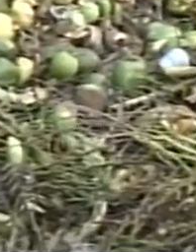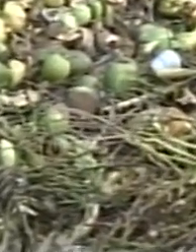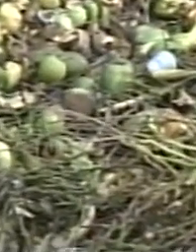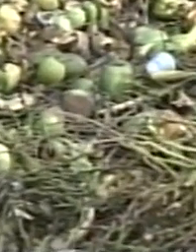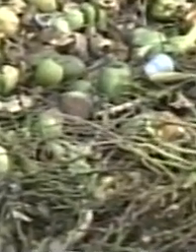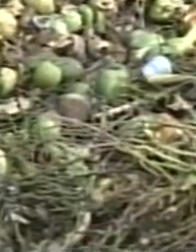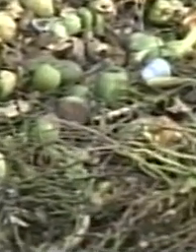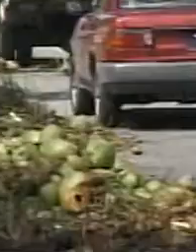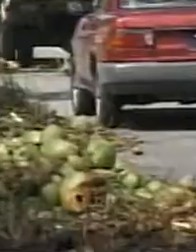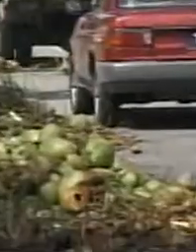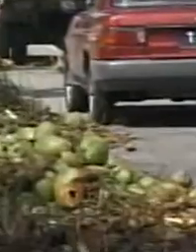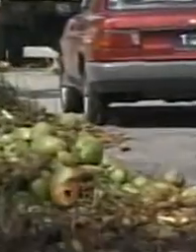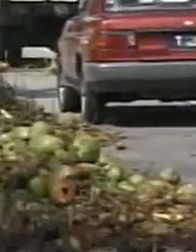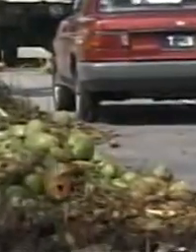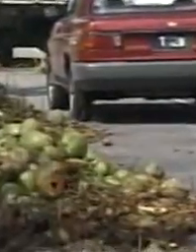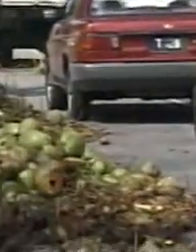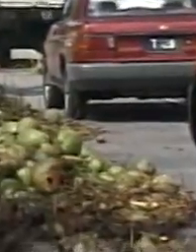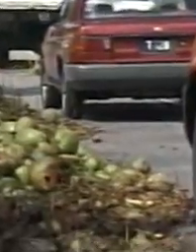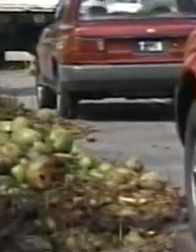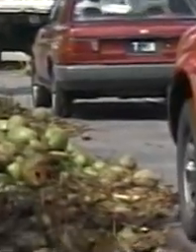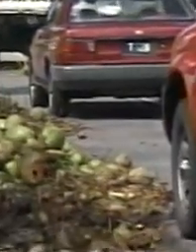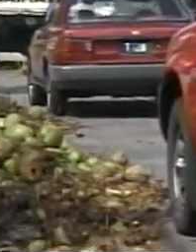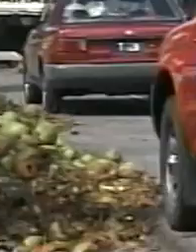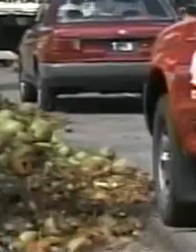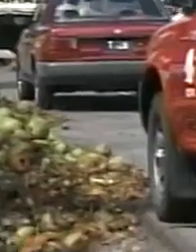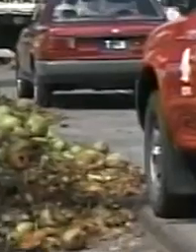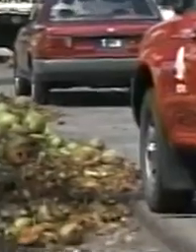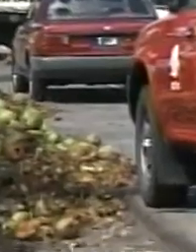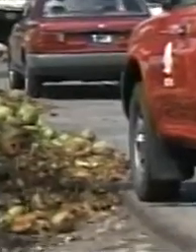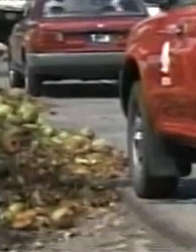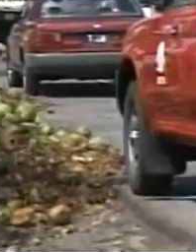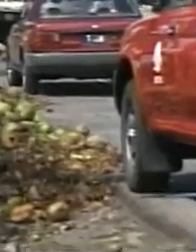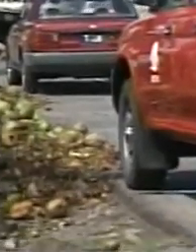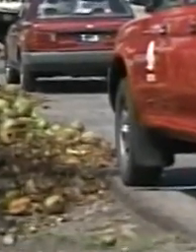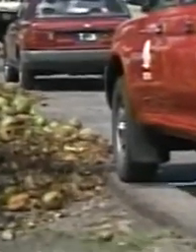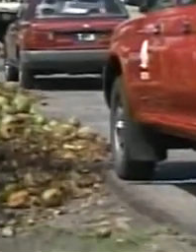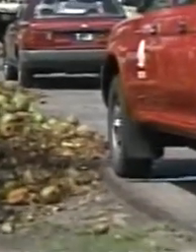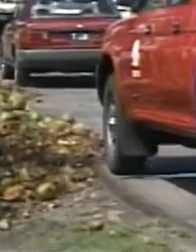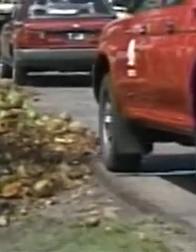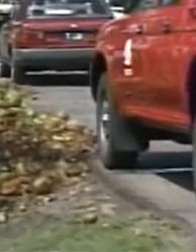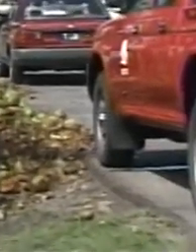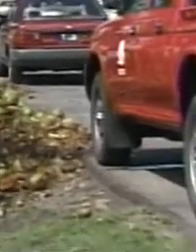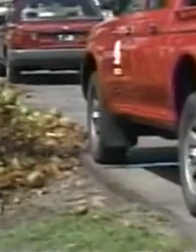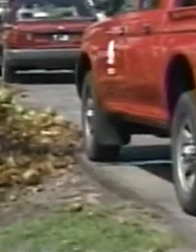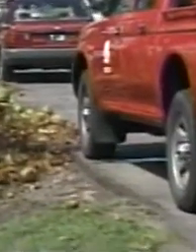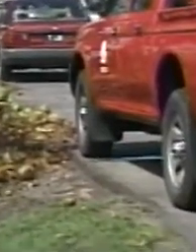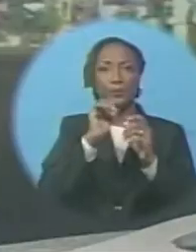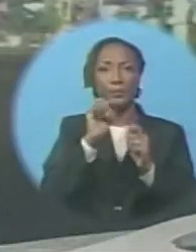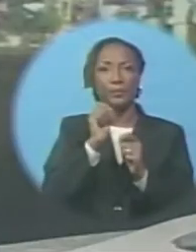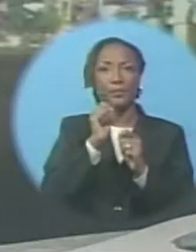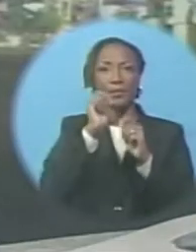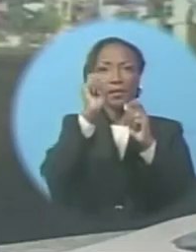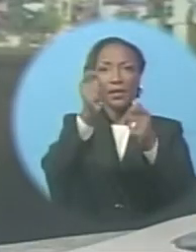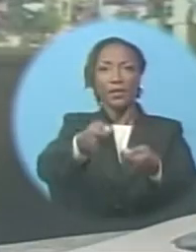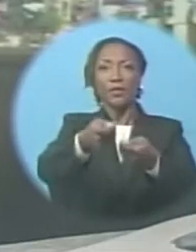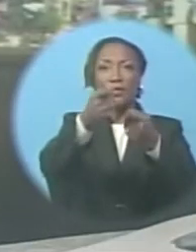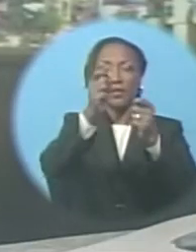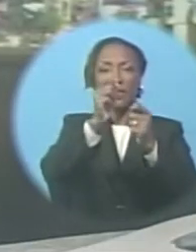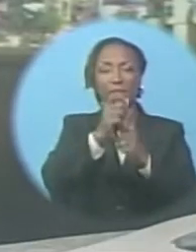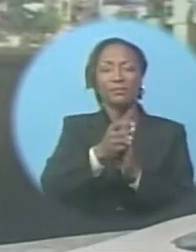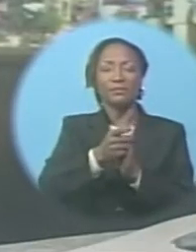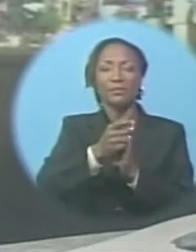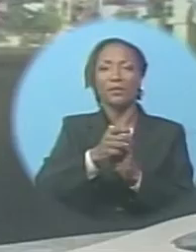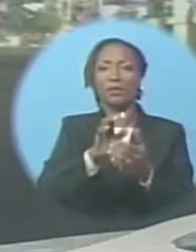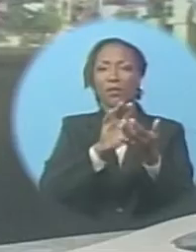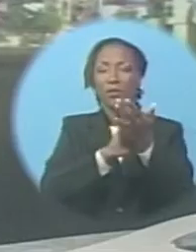shells can be dealt with to ensure the safety and health of all. Lorna Jones, CBC News. Well, kudos to the vendors